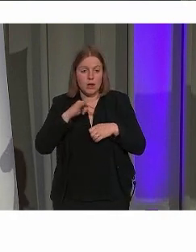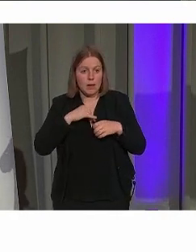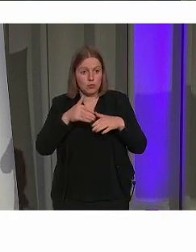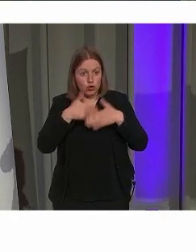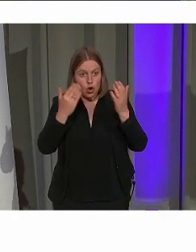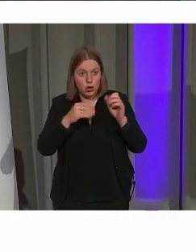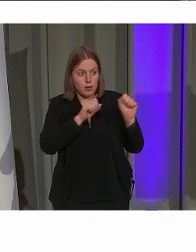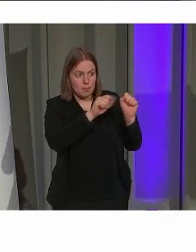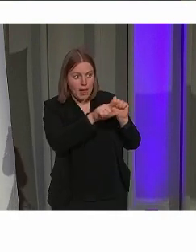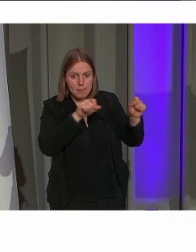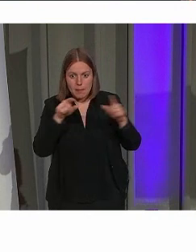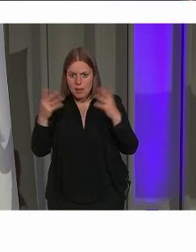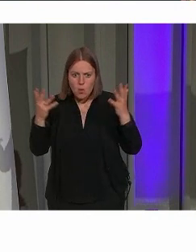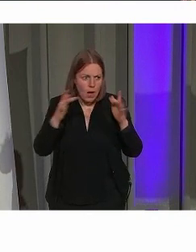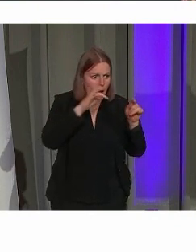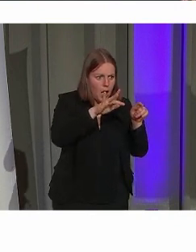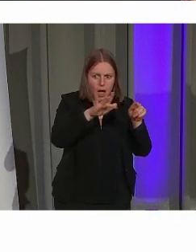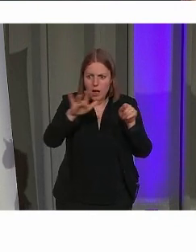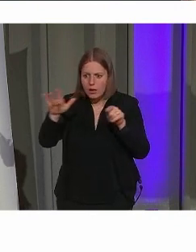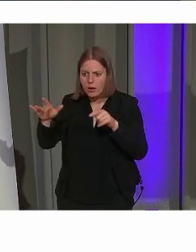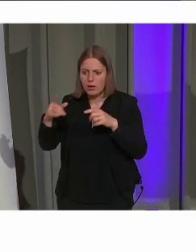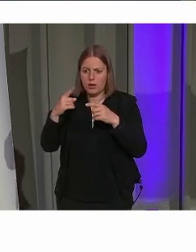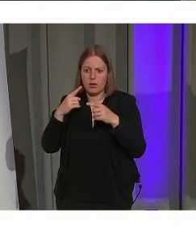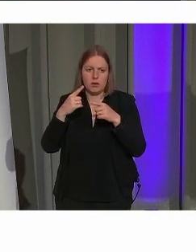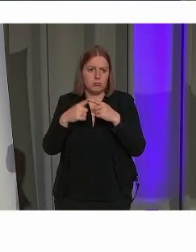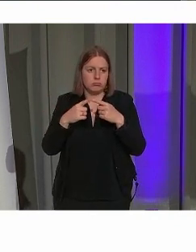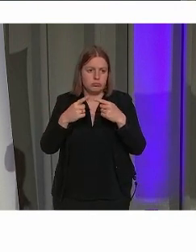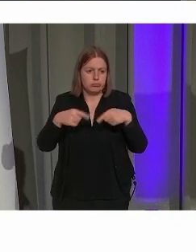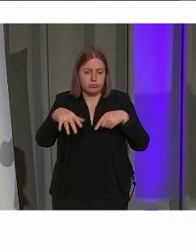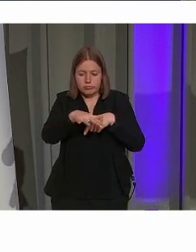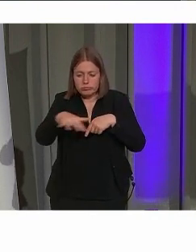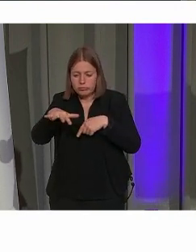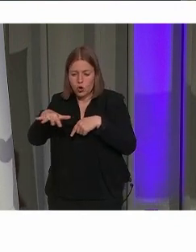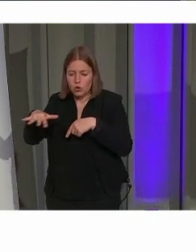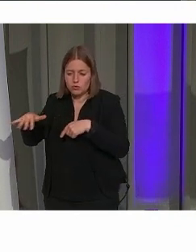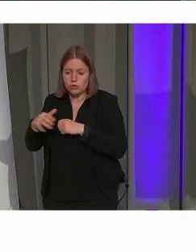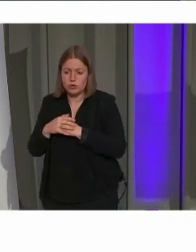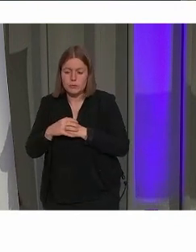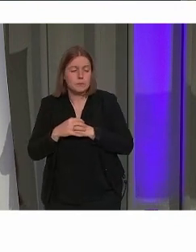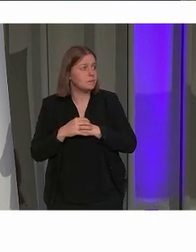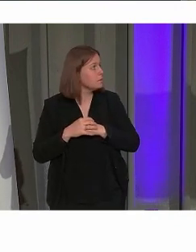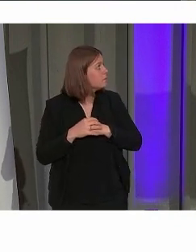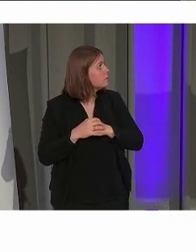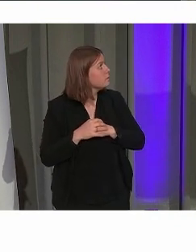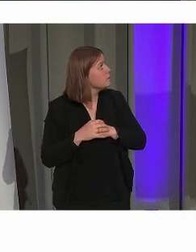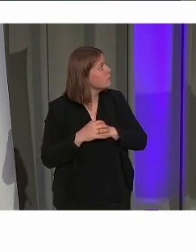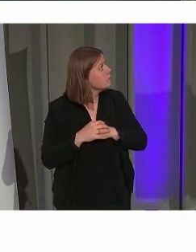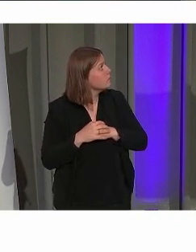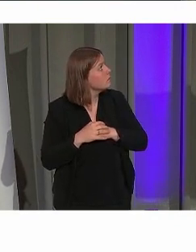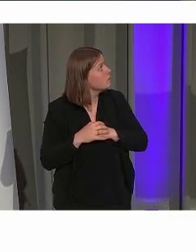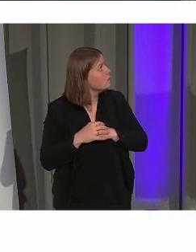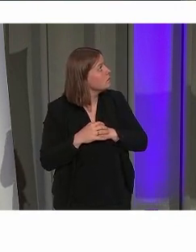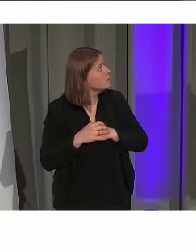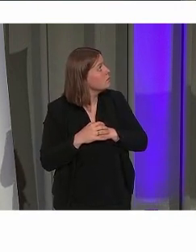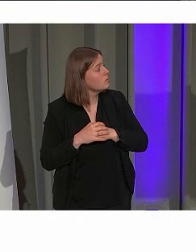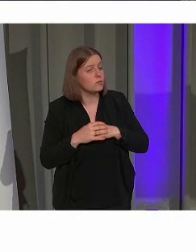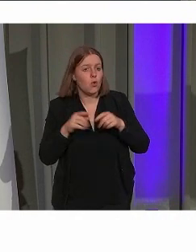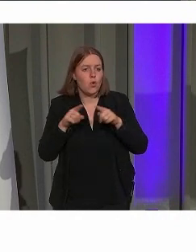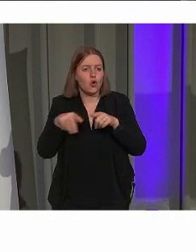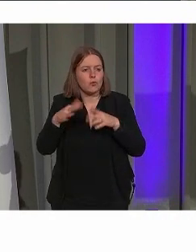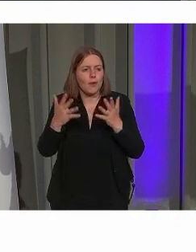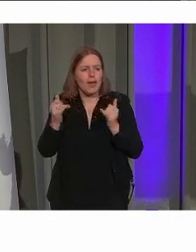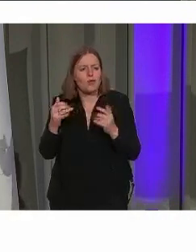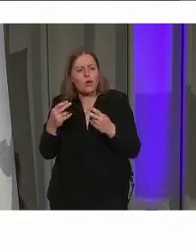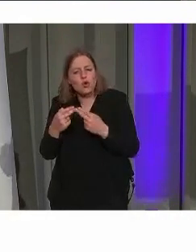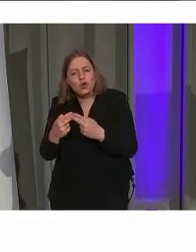signage, and there are raised areas. I think there's no big problems here.